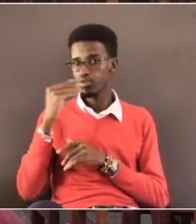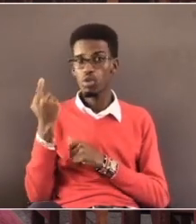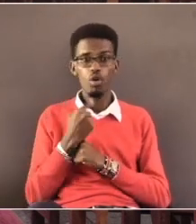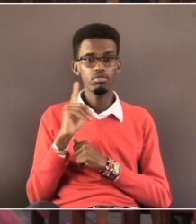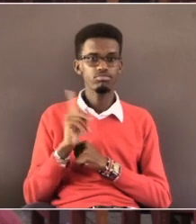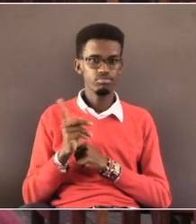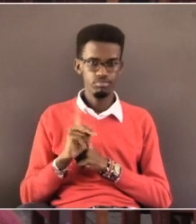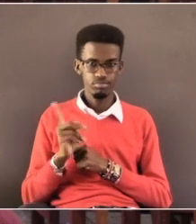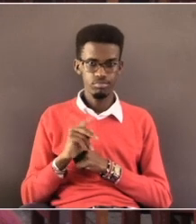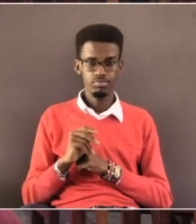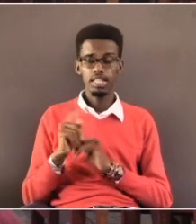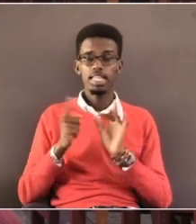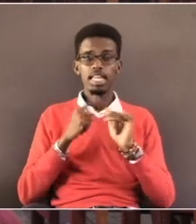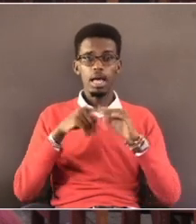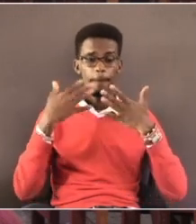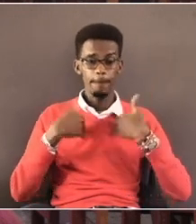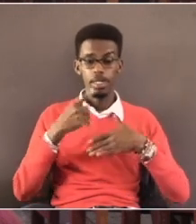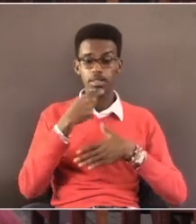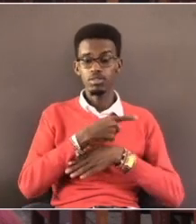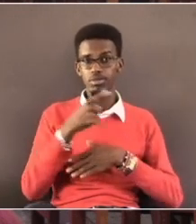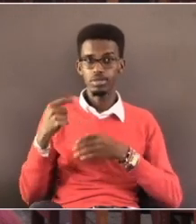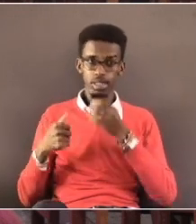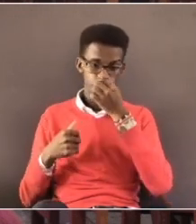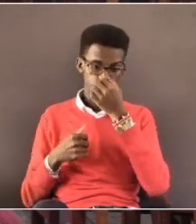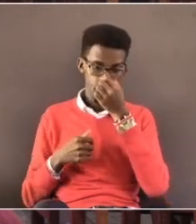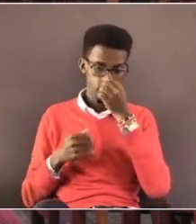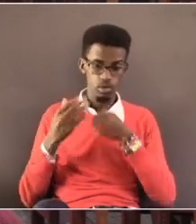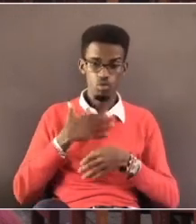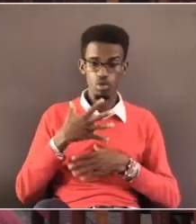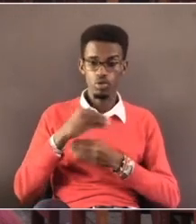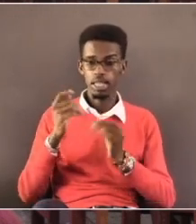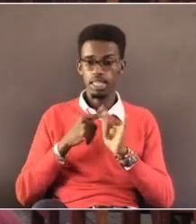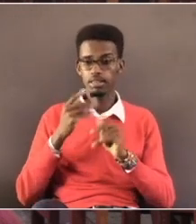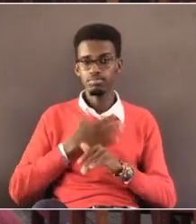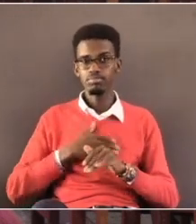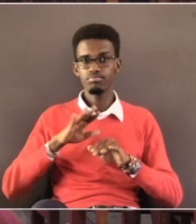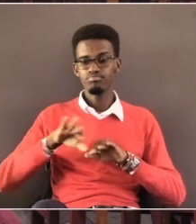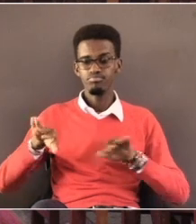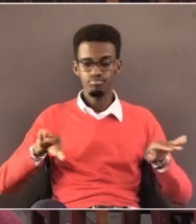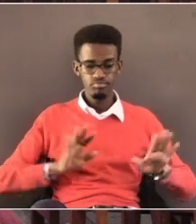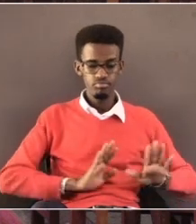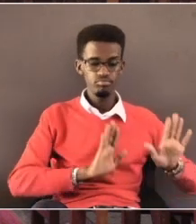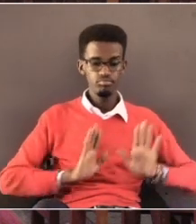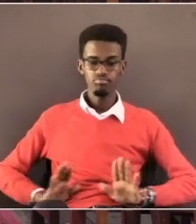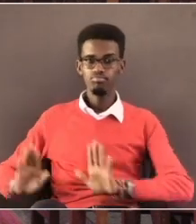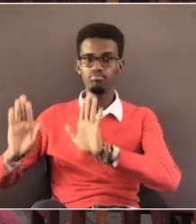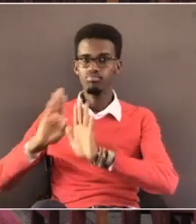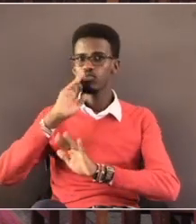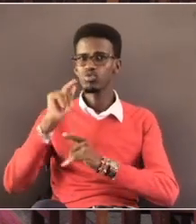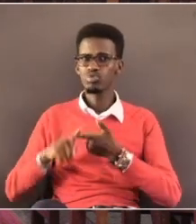yake. So if the person tells you, I need to walk, give each other space. Don't use